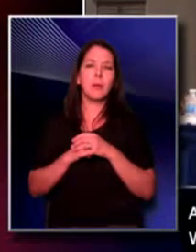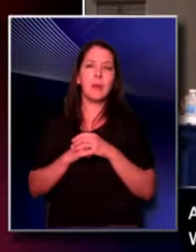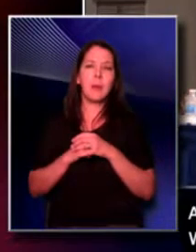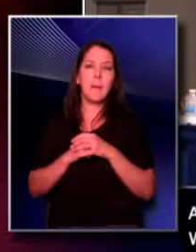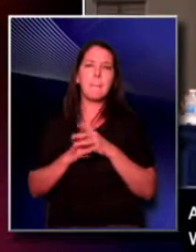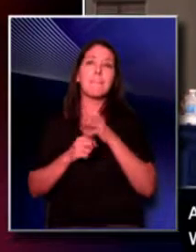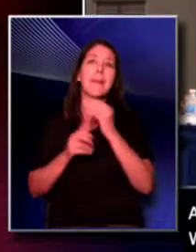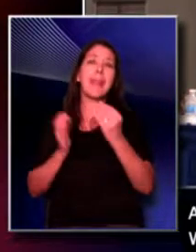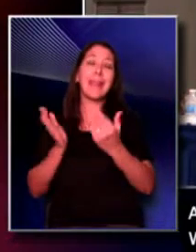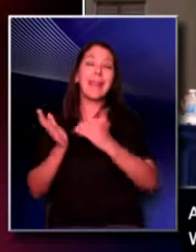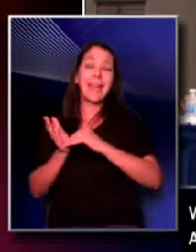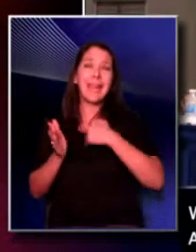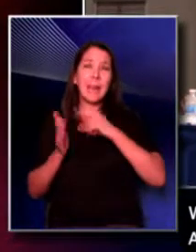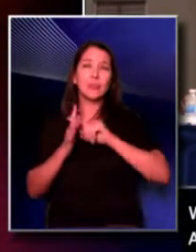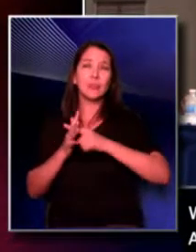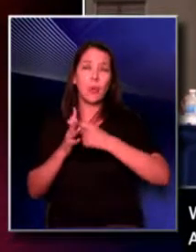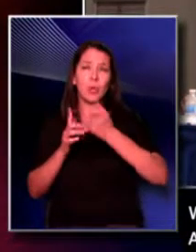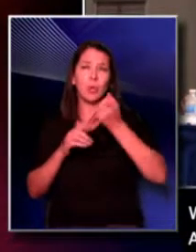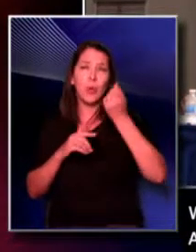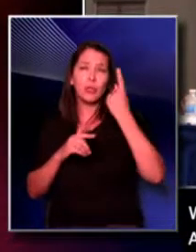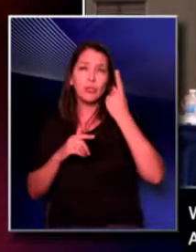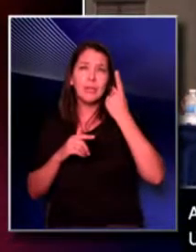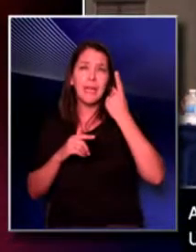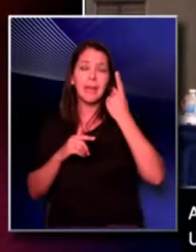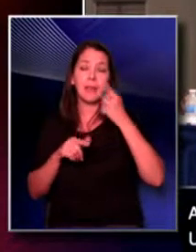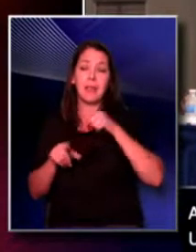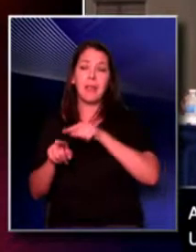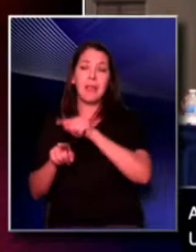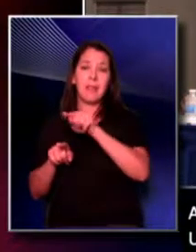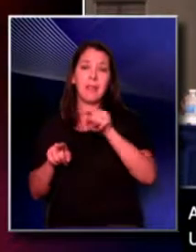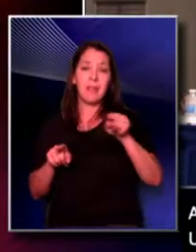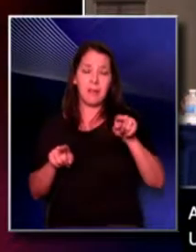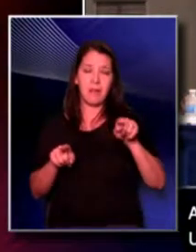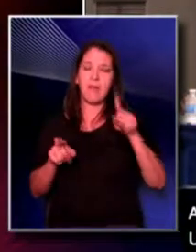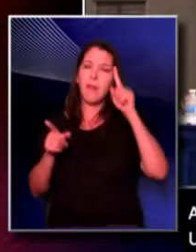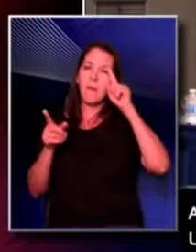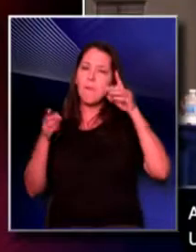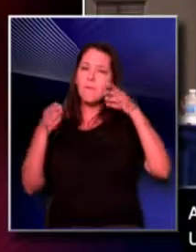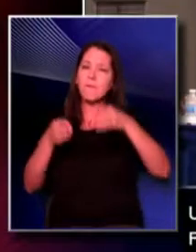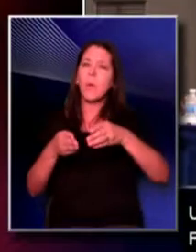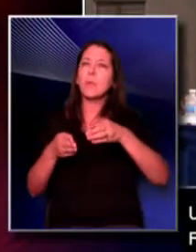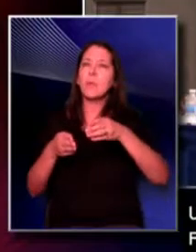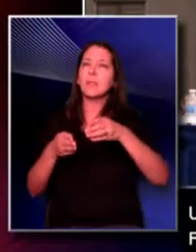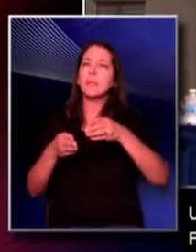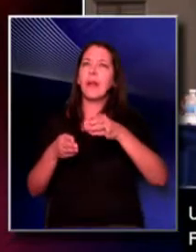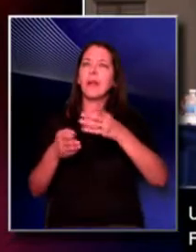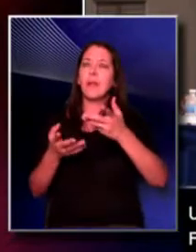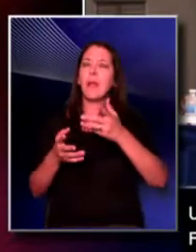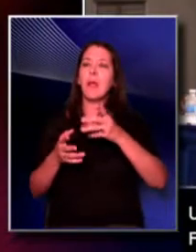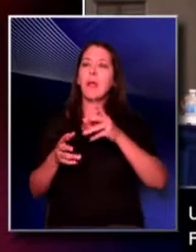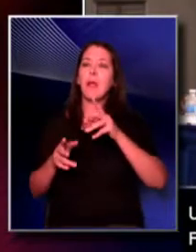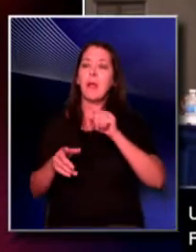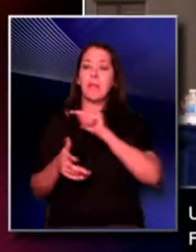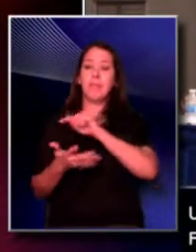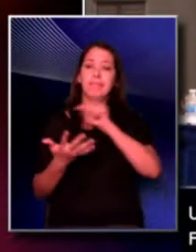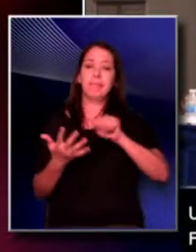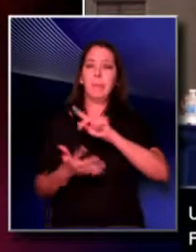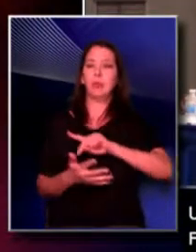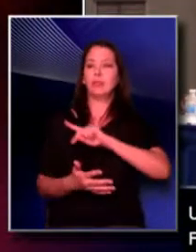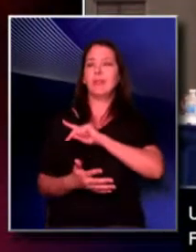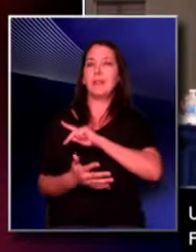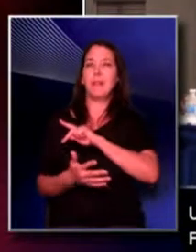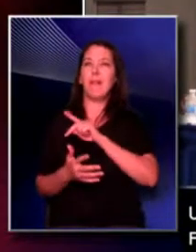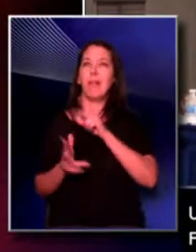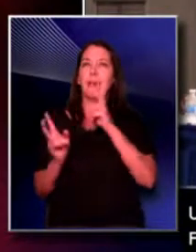Again, I'm beginning to understand that the board has focused on personnel issues